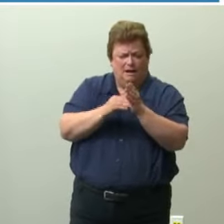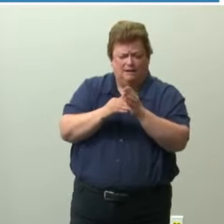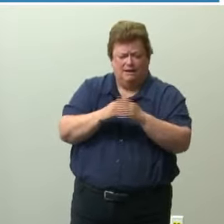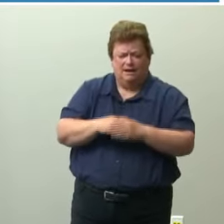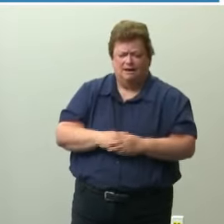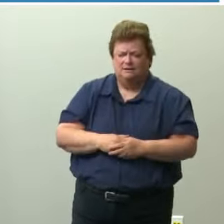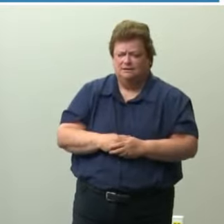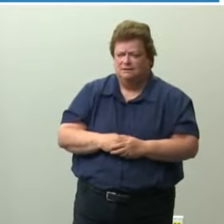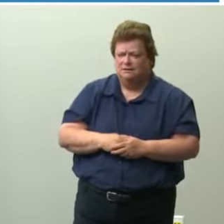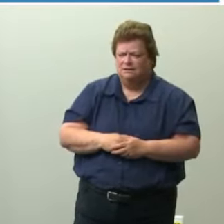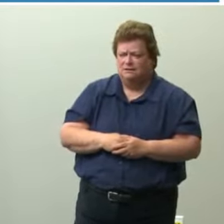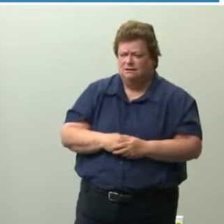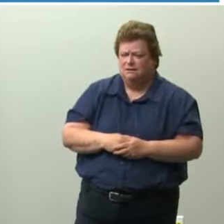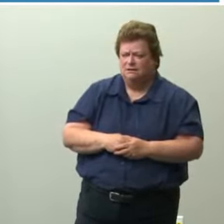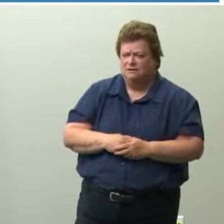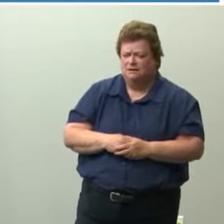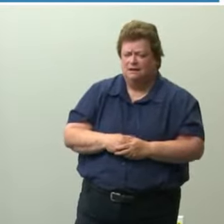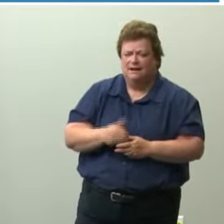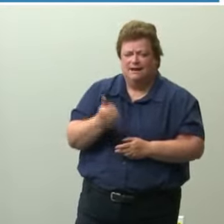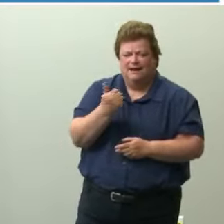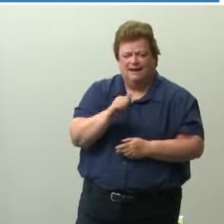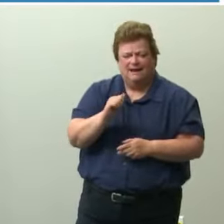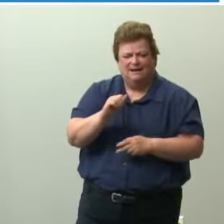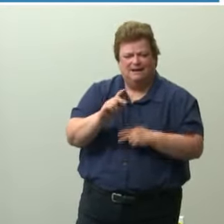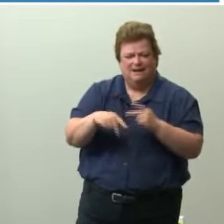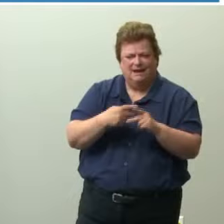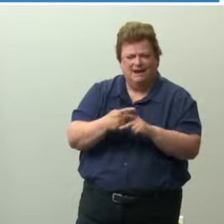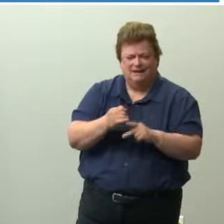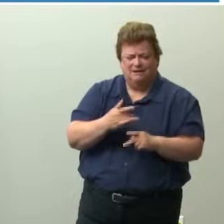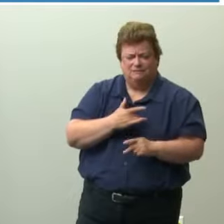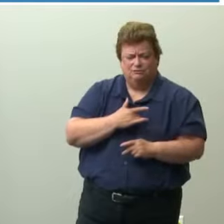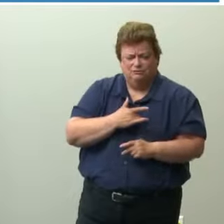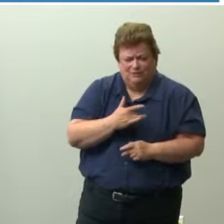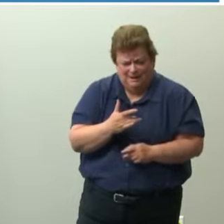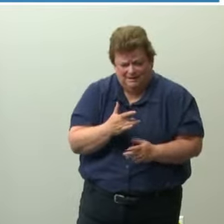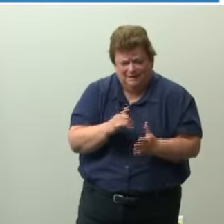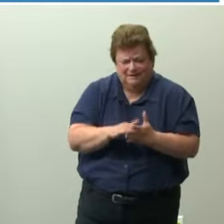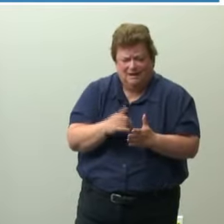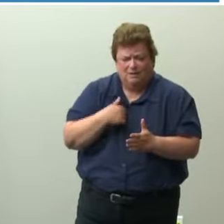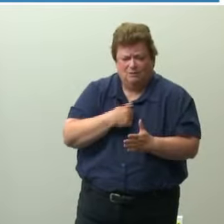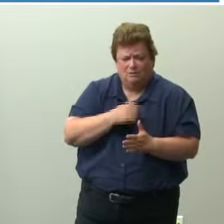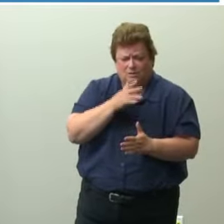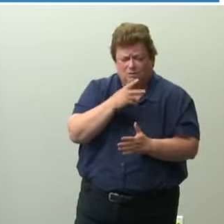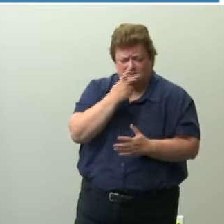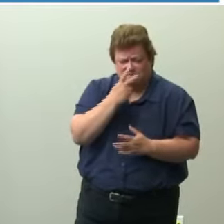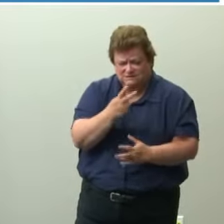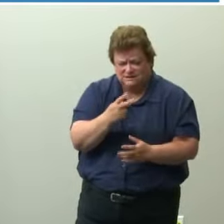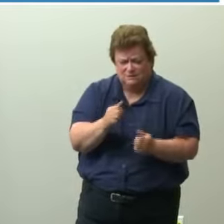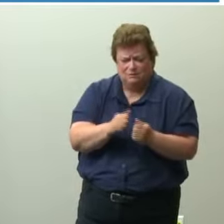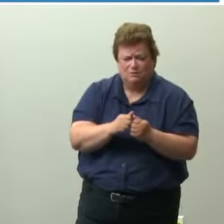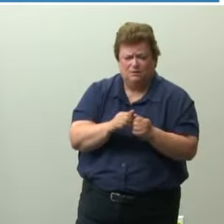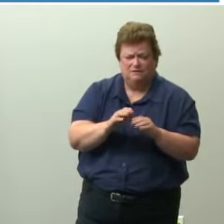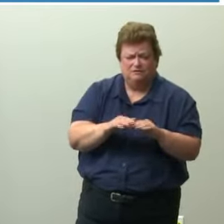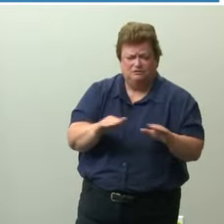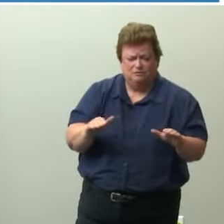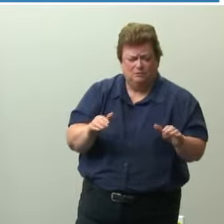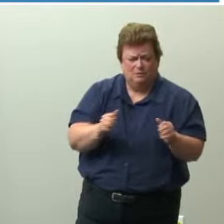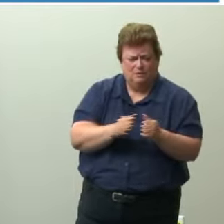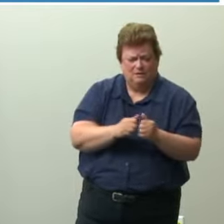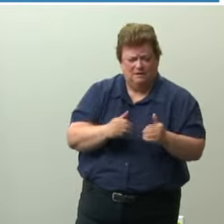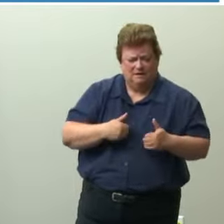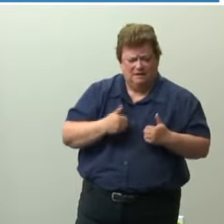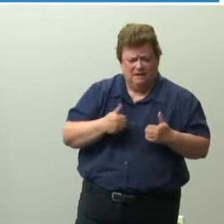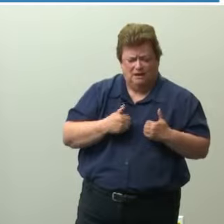the past couple of weeks. Is there any kind of trend of who you're seeing? Are you seeing more kids in those age groups? Are you seeing